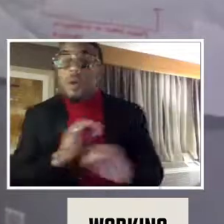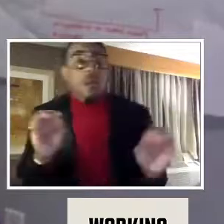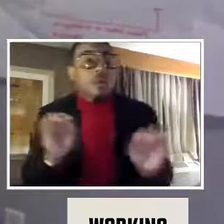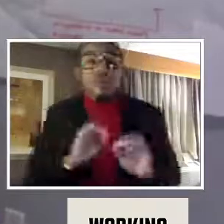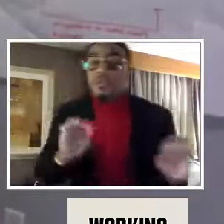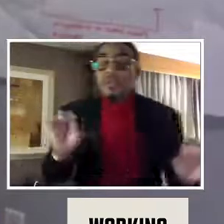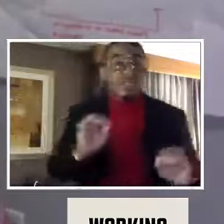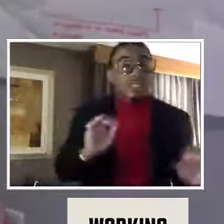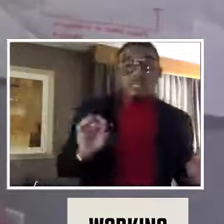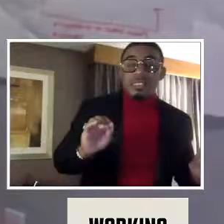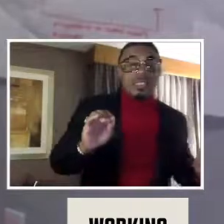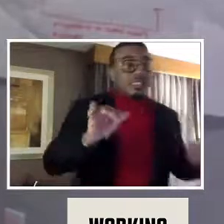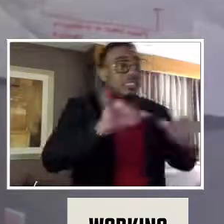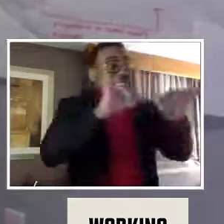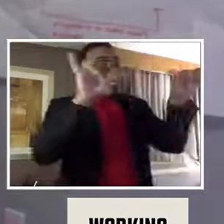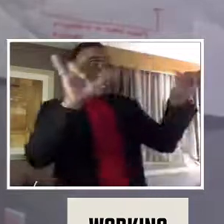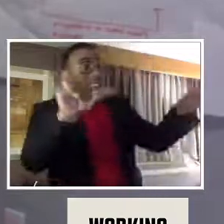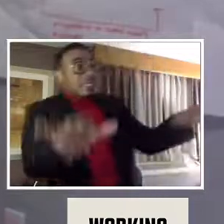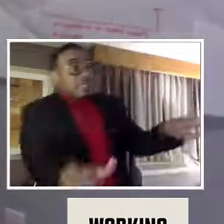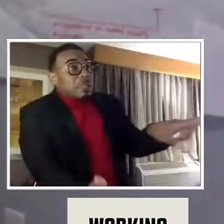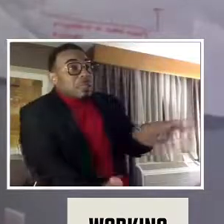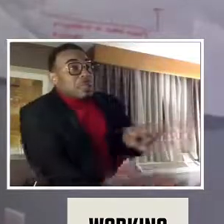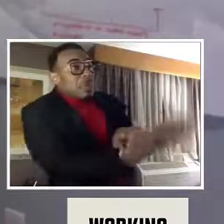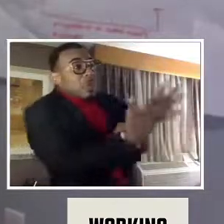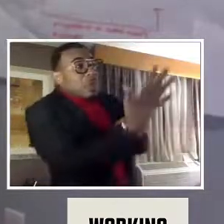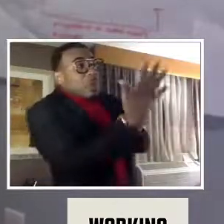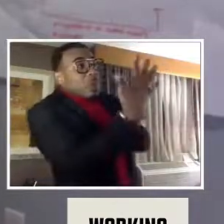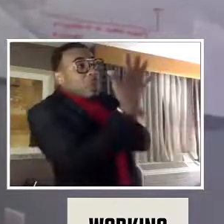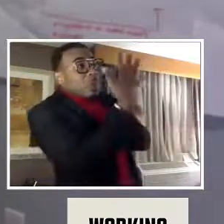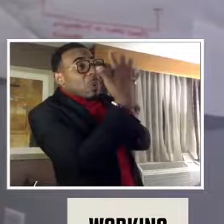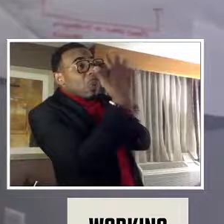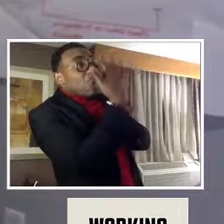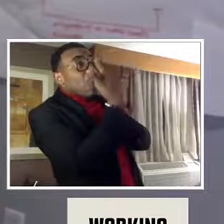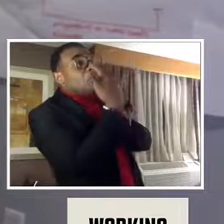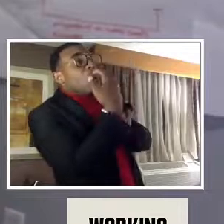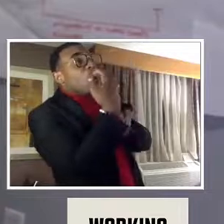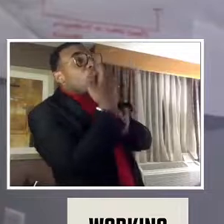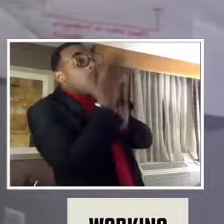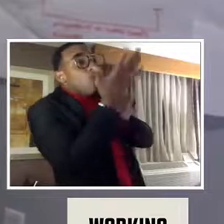the system walk all over